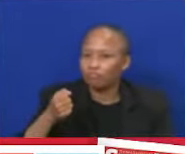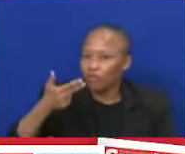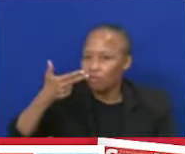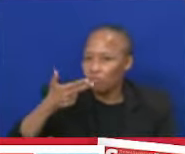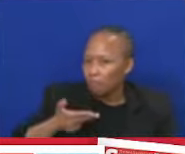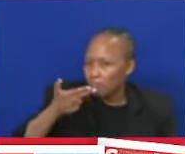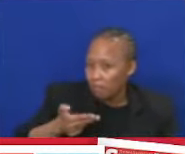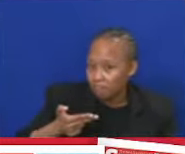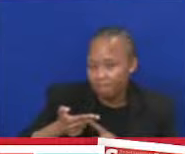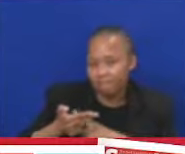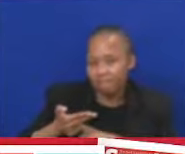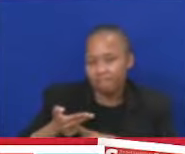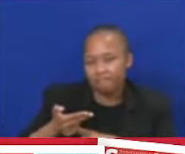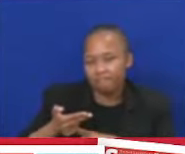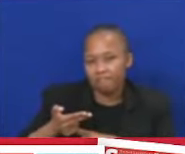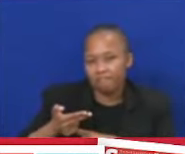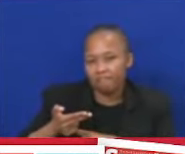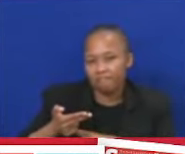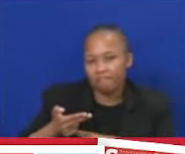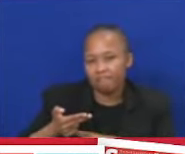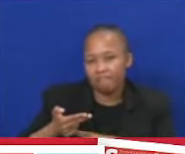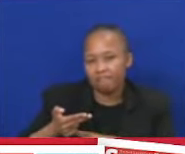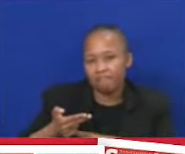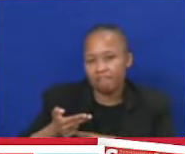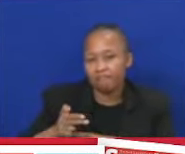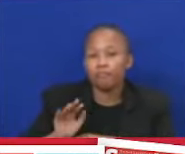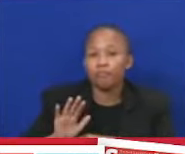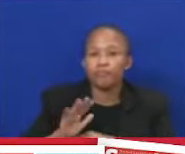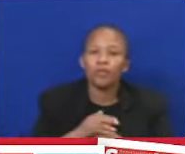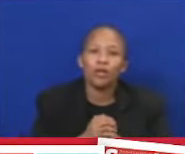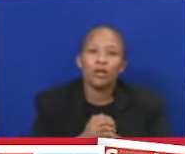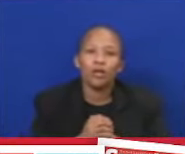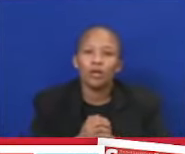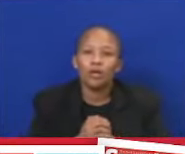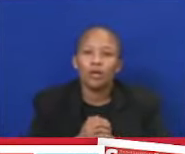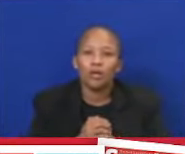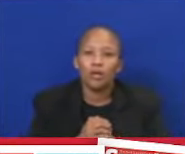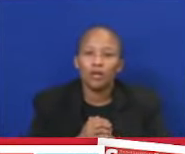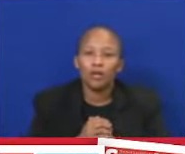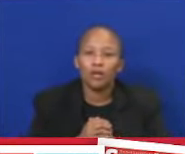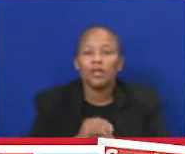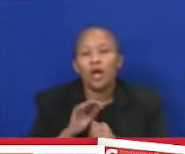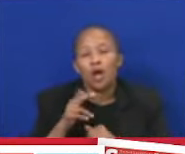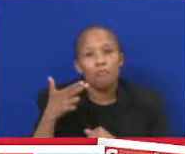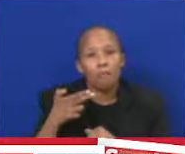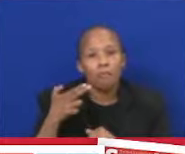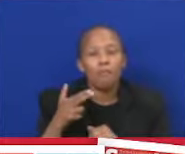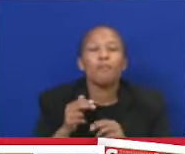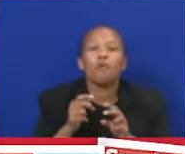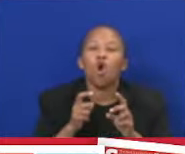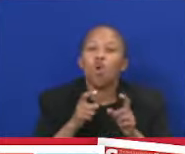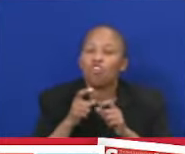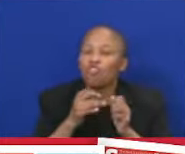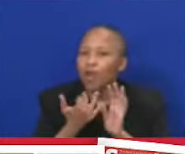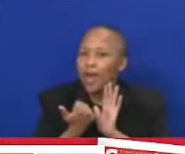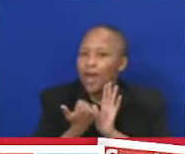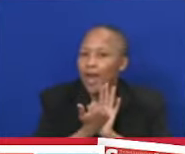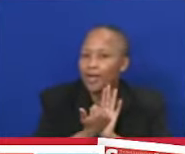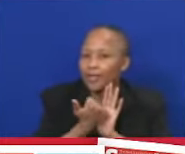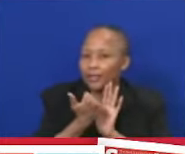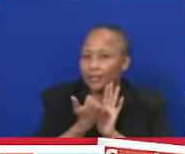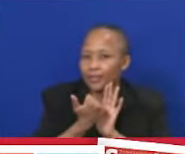is it your evidence this morning that the Firearms Controls Act does not permit permits that are digitally signed?